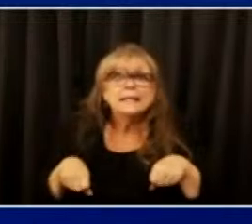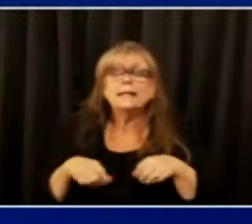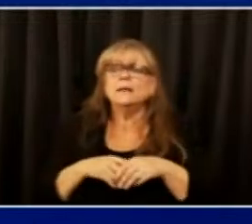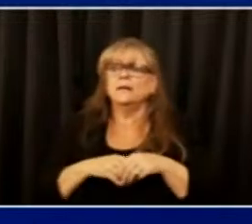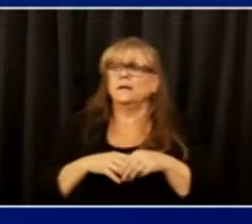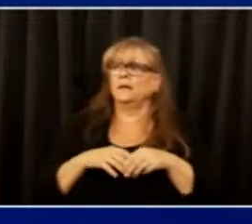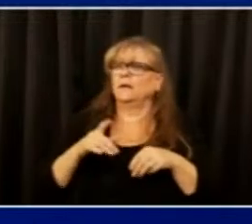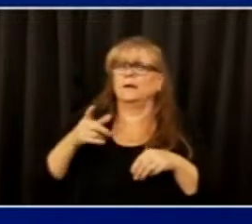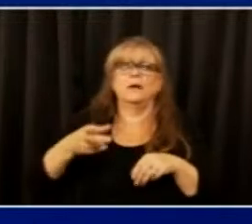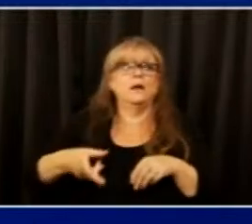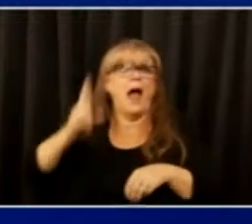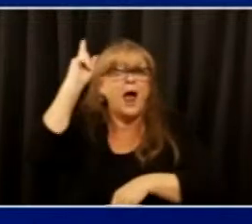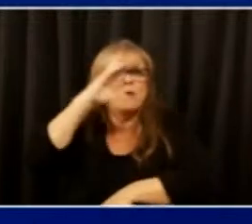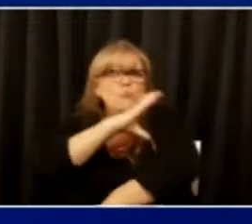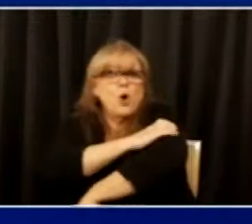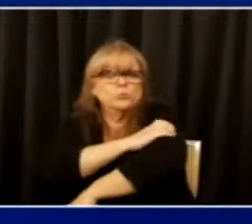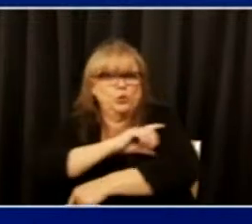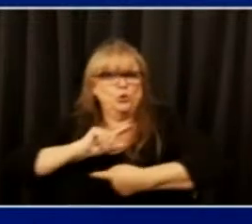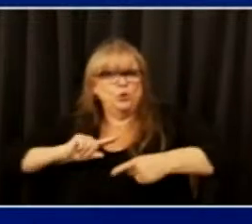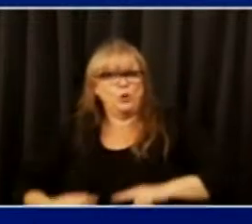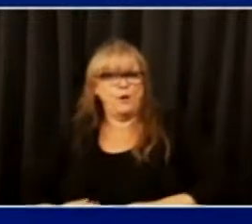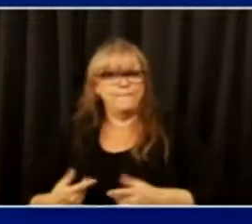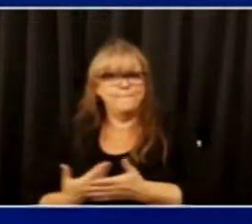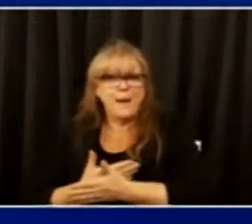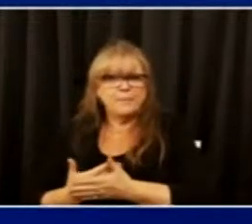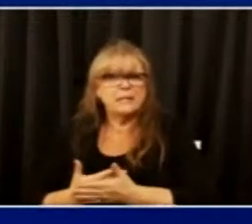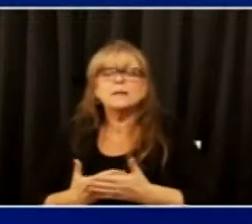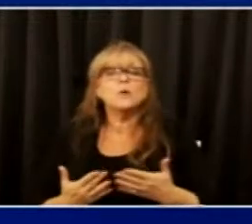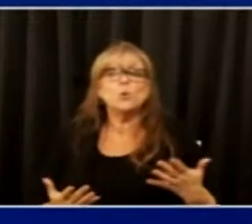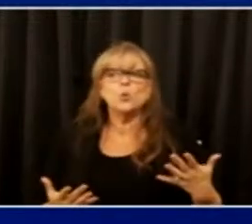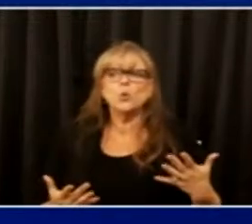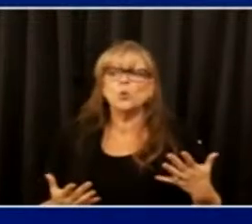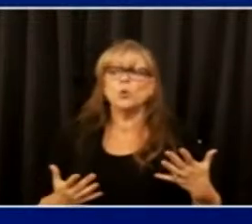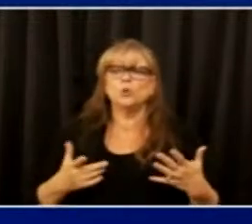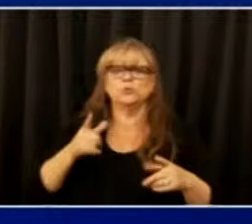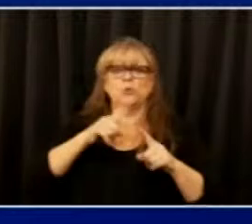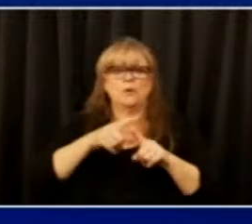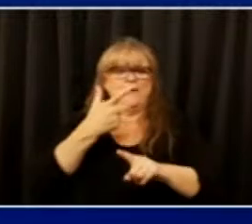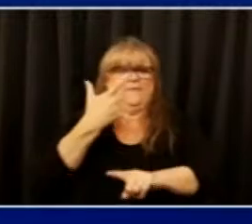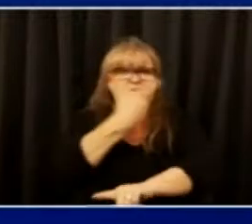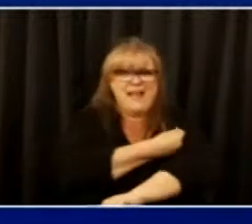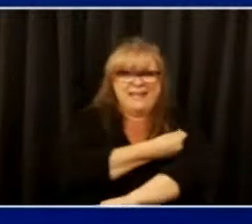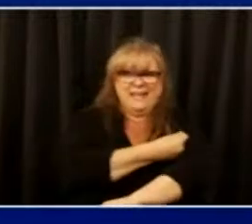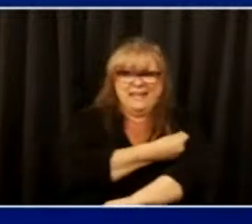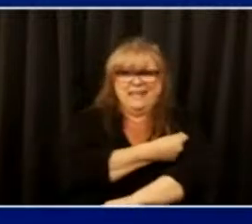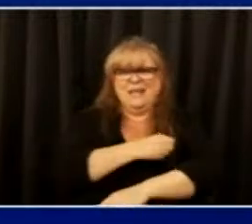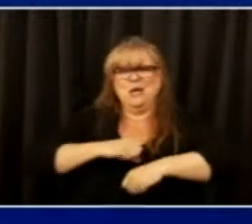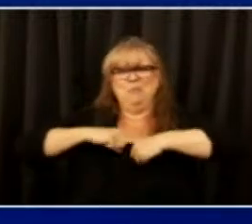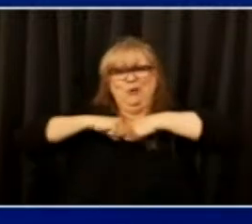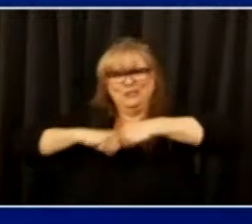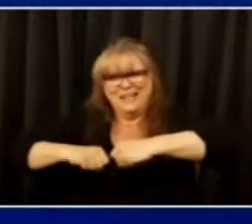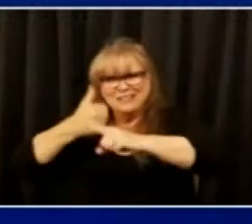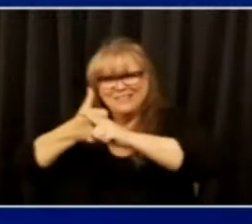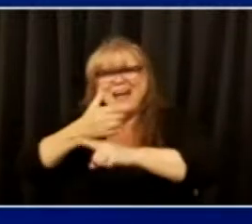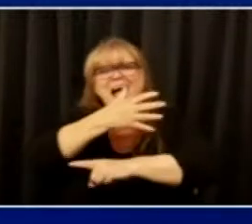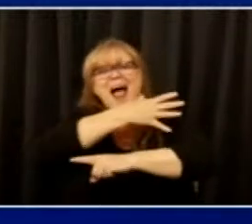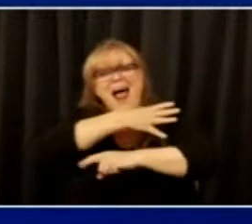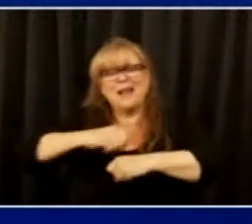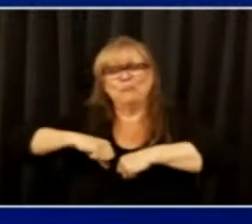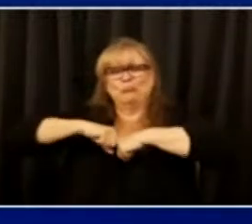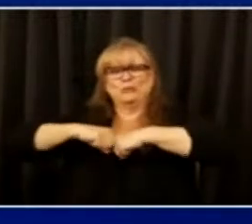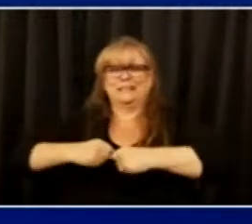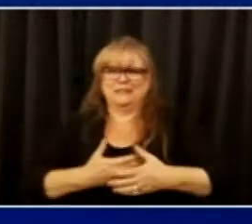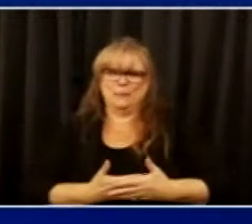them, but it's also going to help their baby. And so there are now starting to be some studies and some